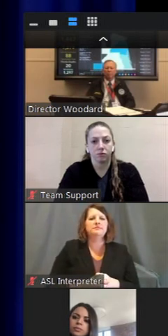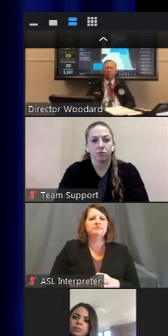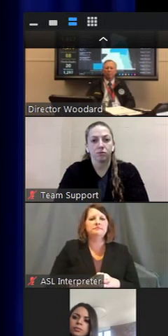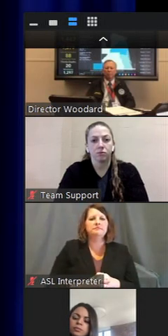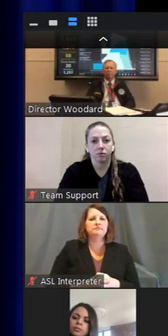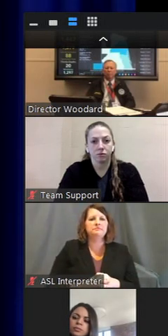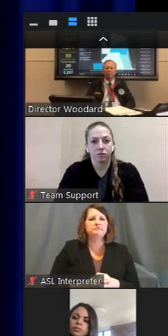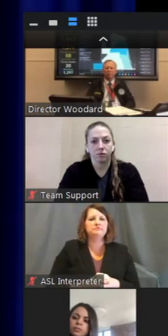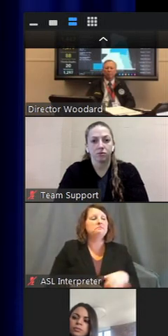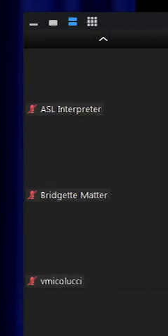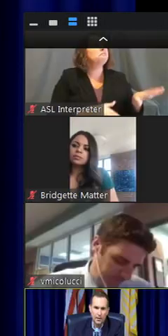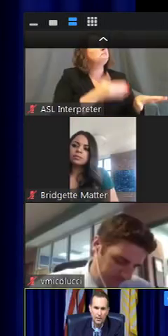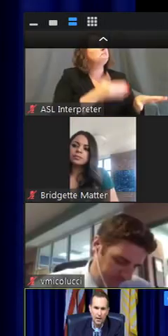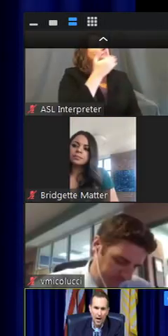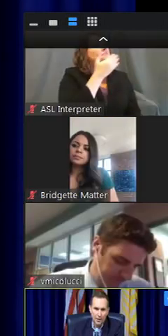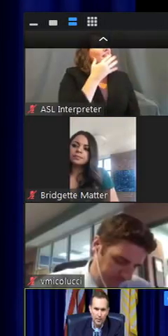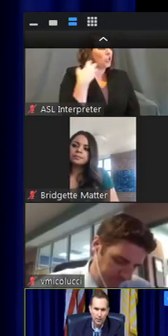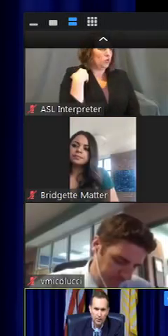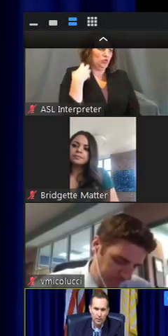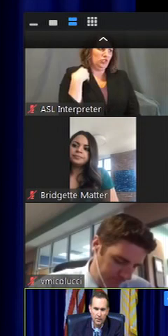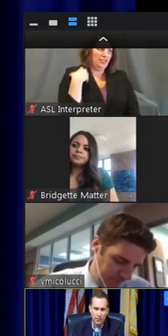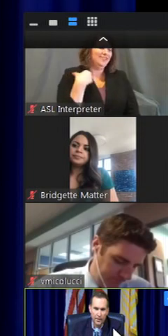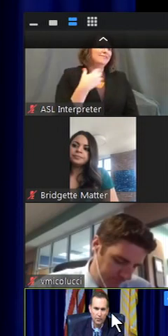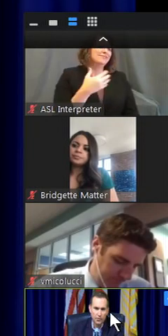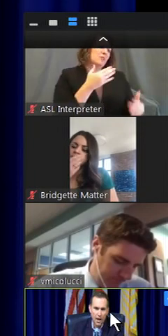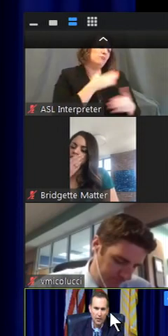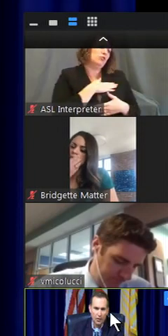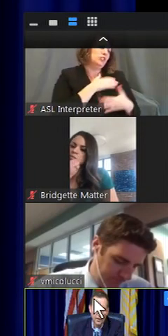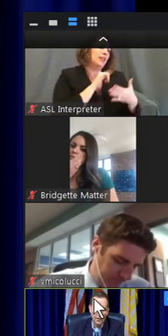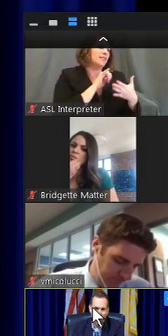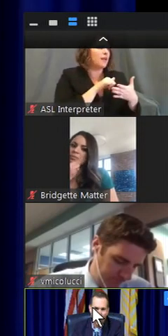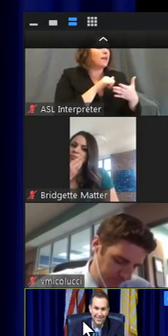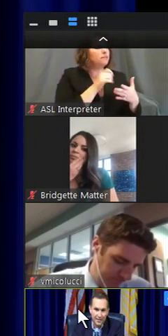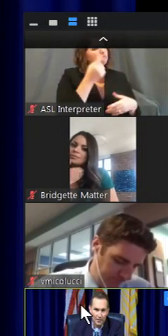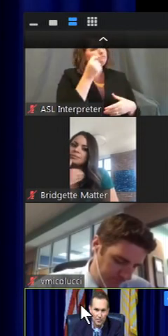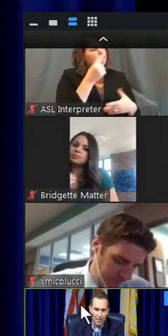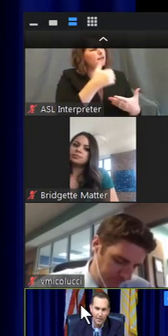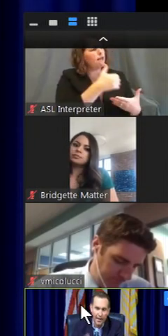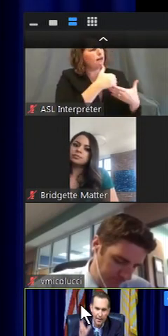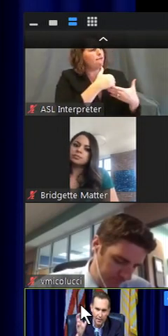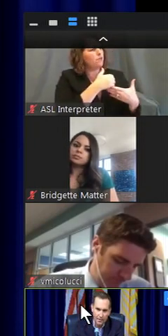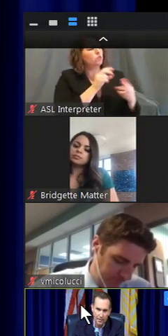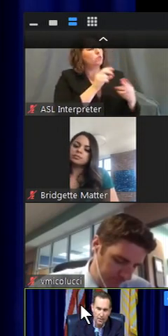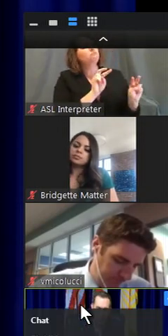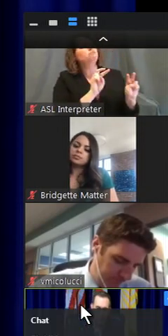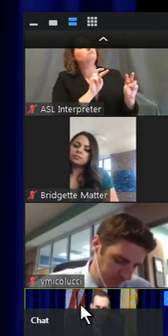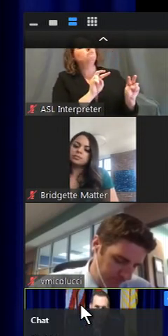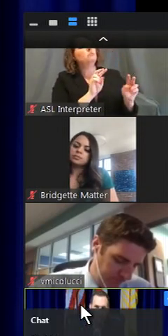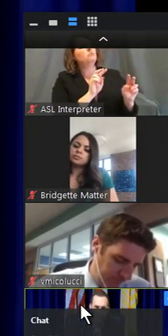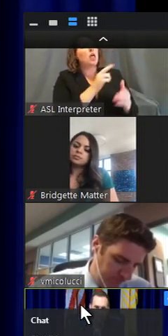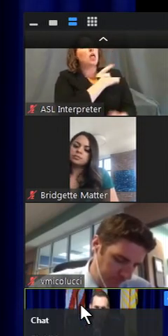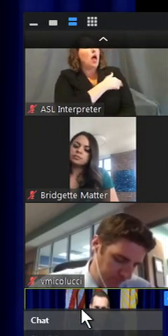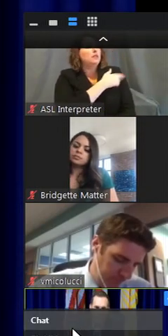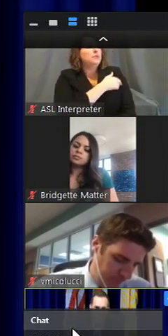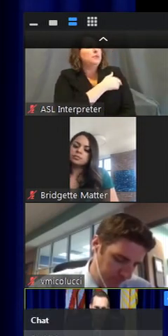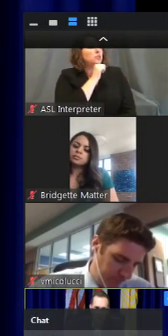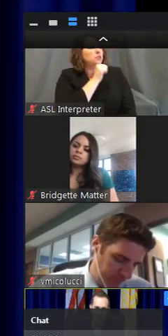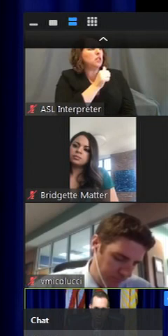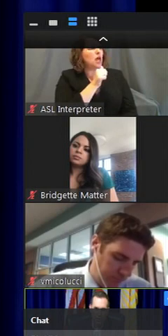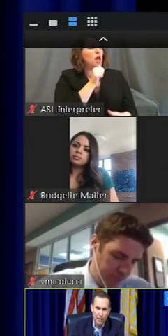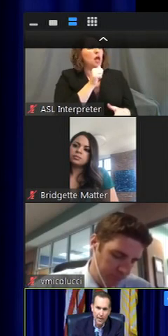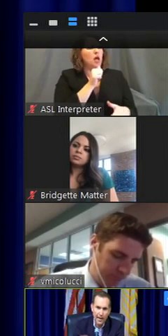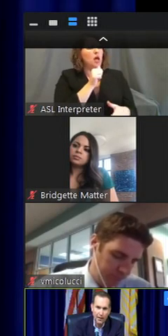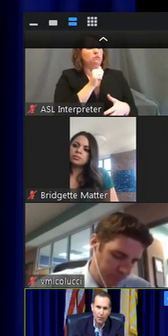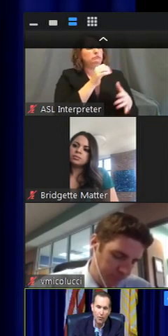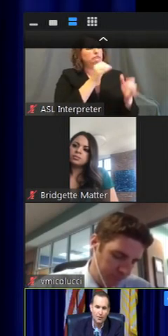is that these hospital, their leaders are not looking at their own systems and saying, this is our capacity. They